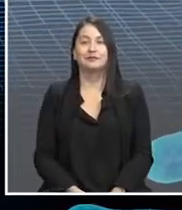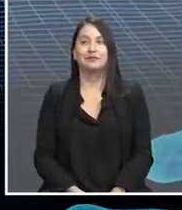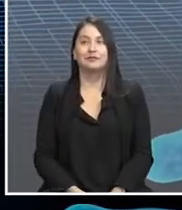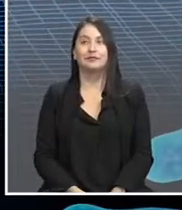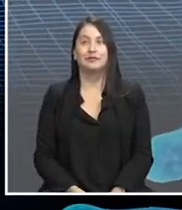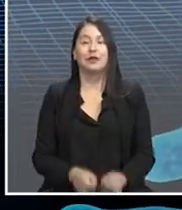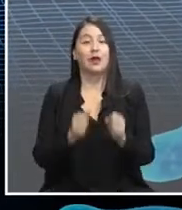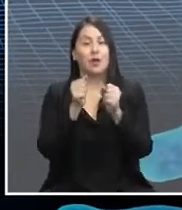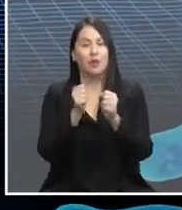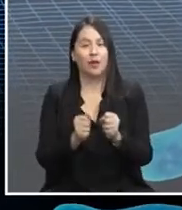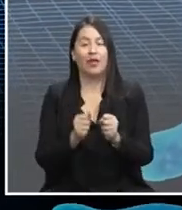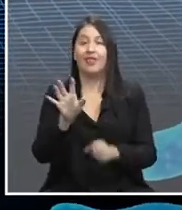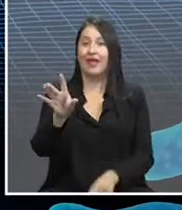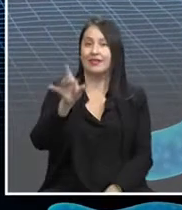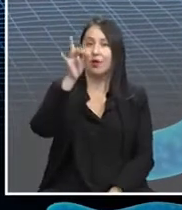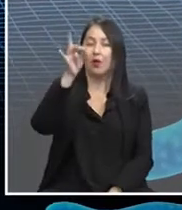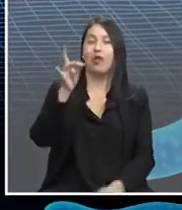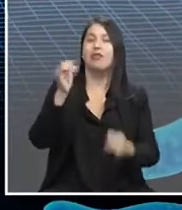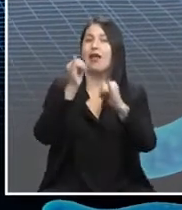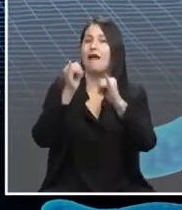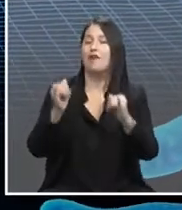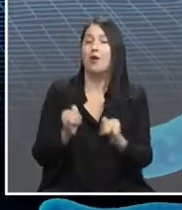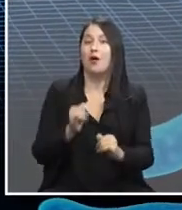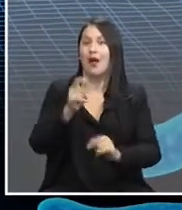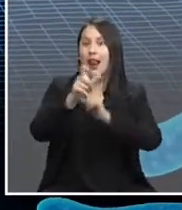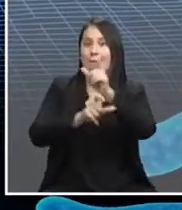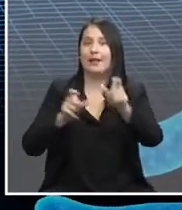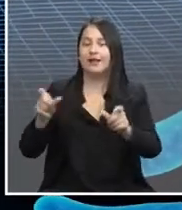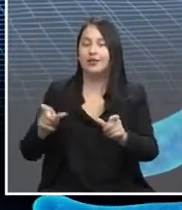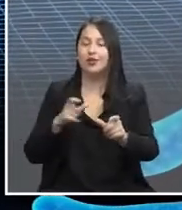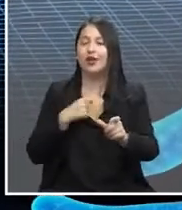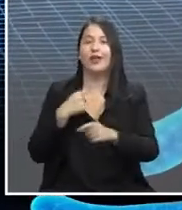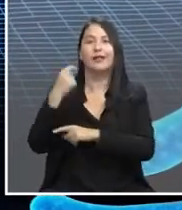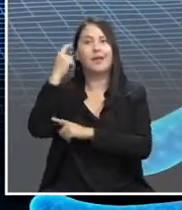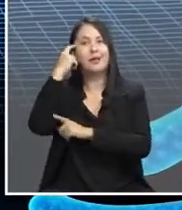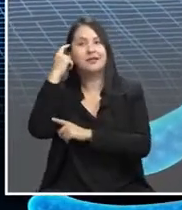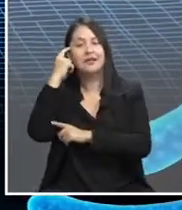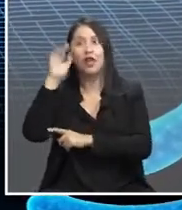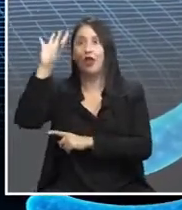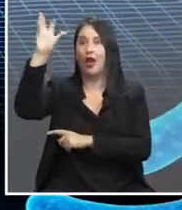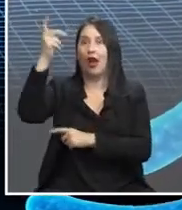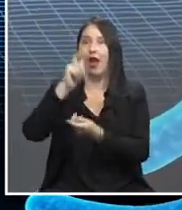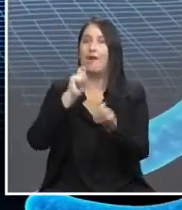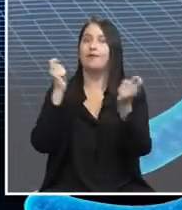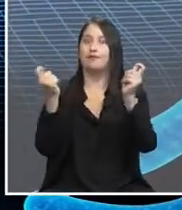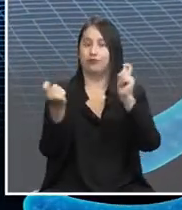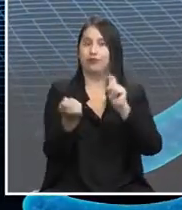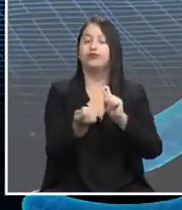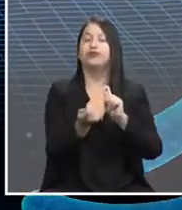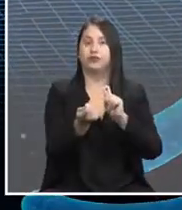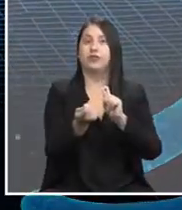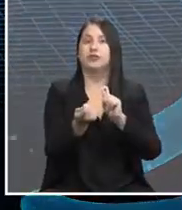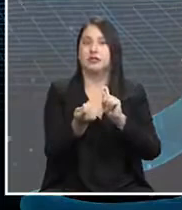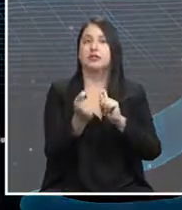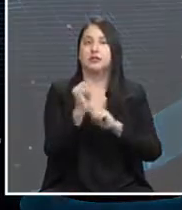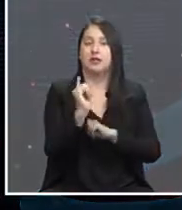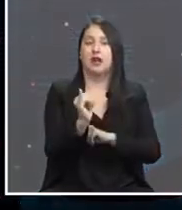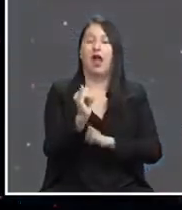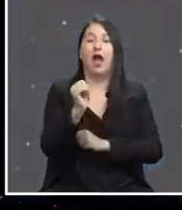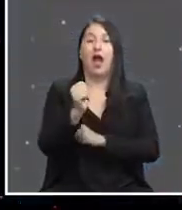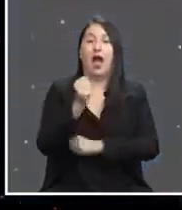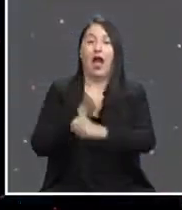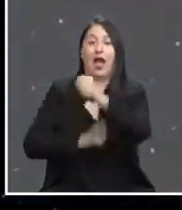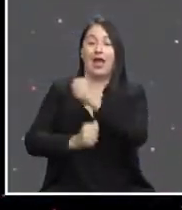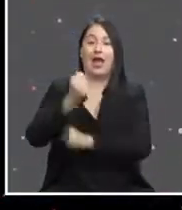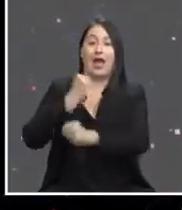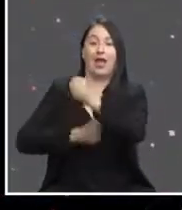changing. 50 years ago, when this year's Nobel laureate for physics, Dr. Supgi Manabe, first published